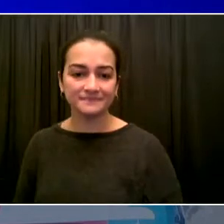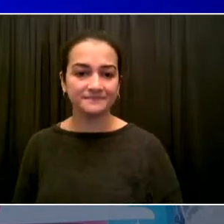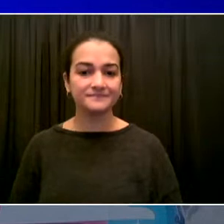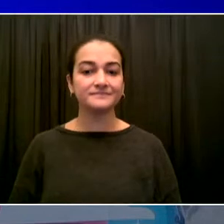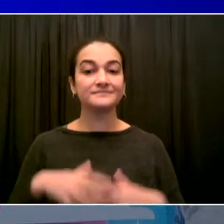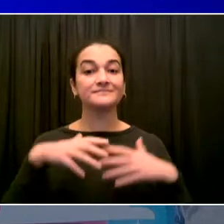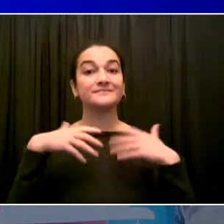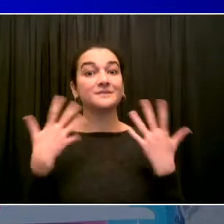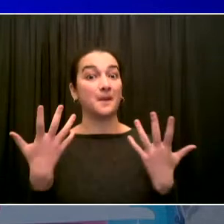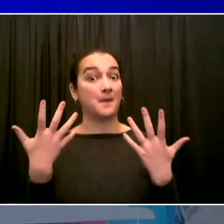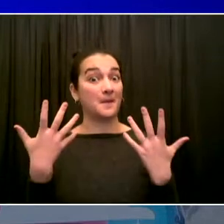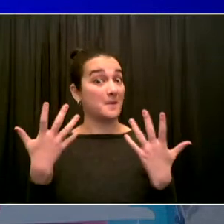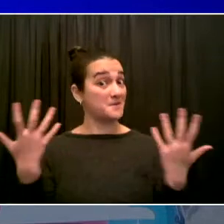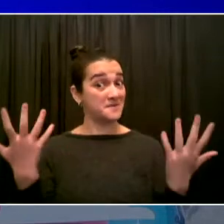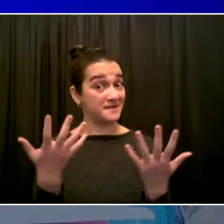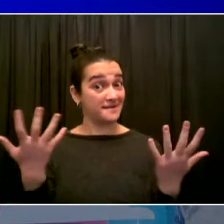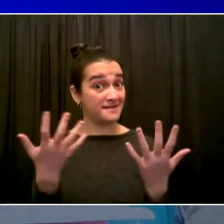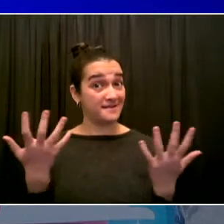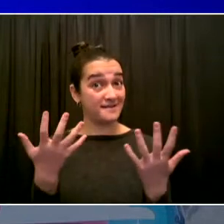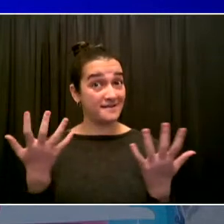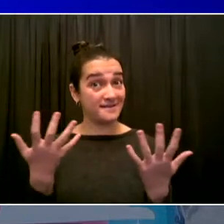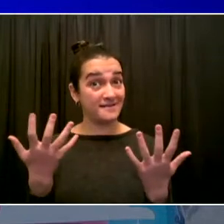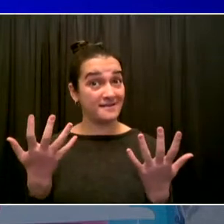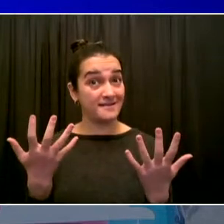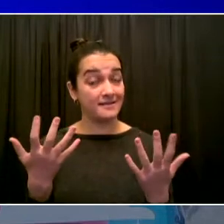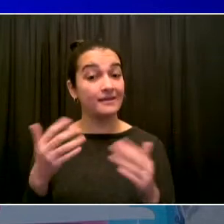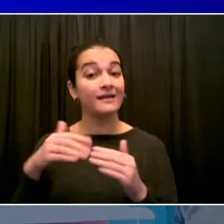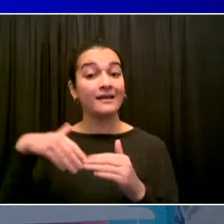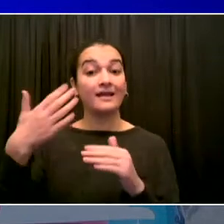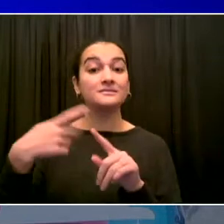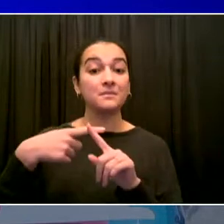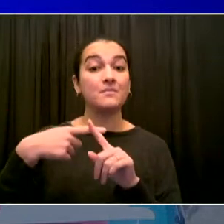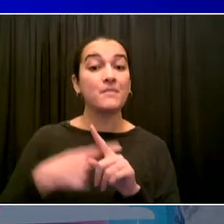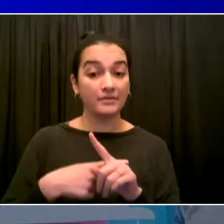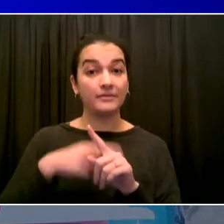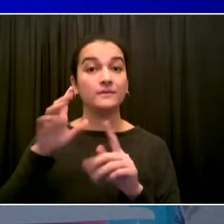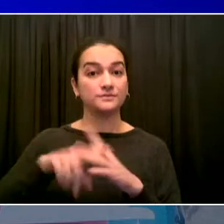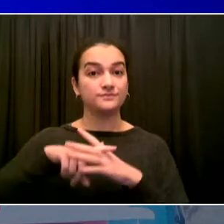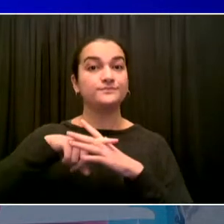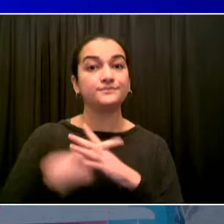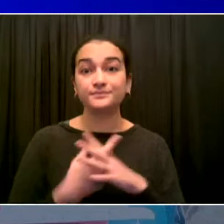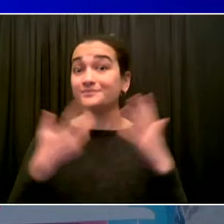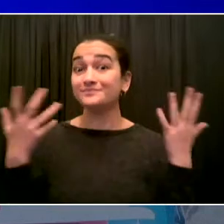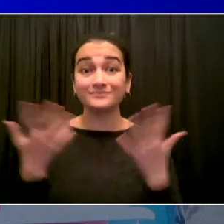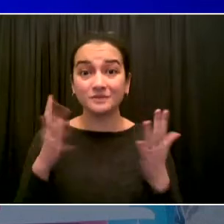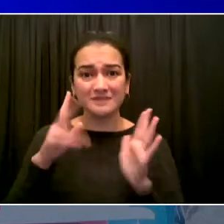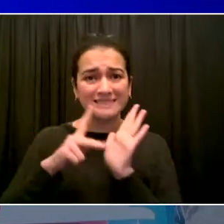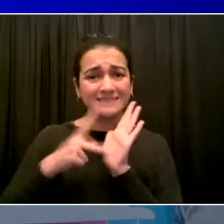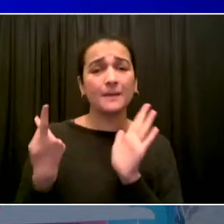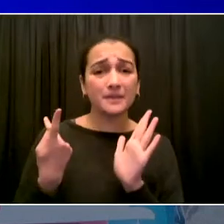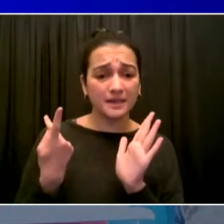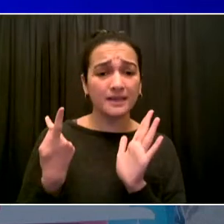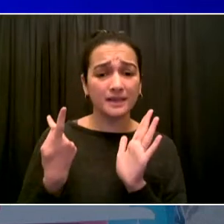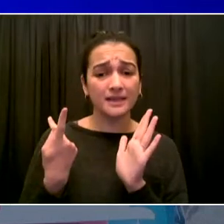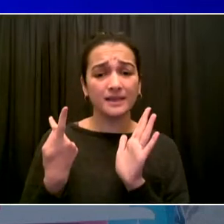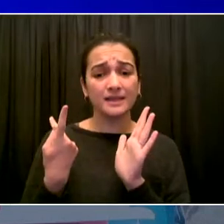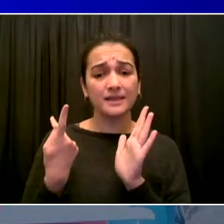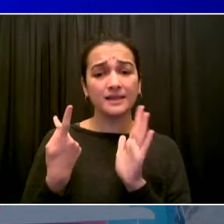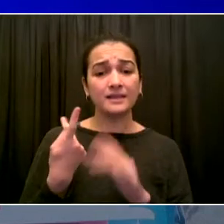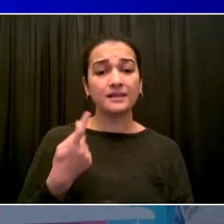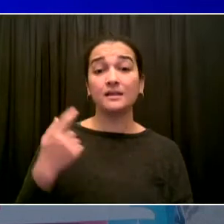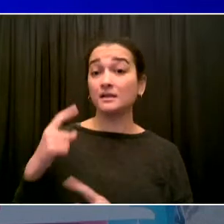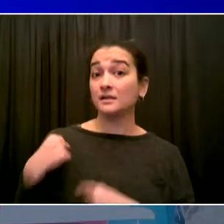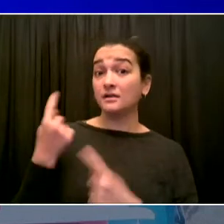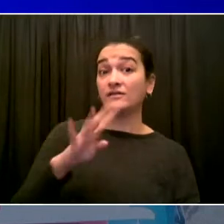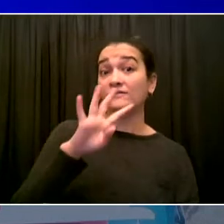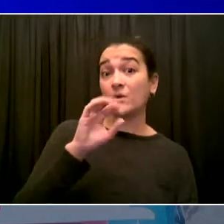to 70 vans now. That's going to allow us to get all over the city all the time, getting people tested. It's absolutely crucial. I want to give people